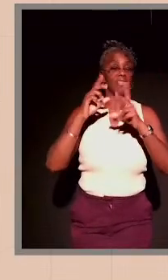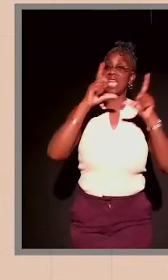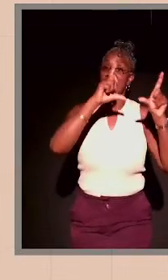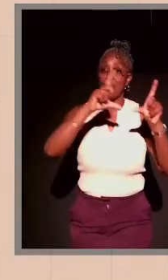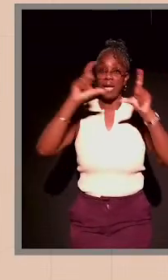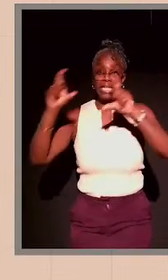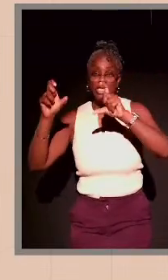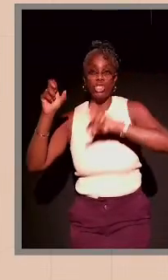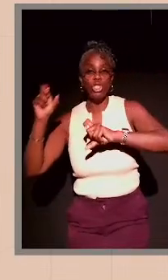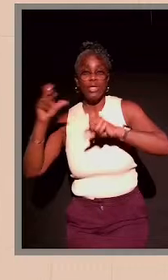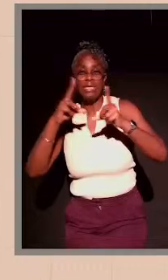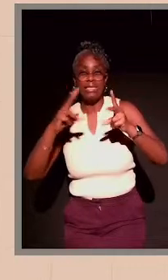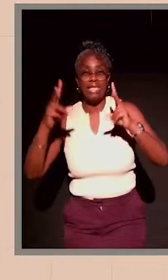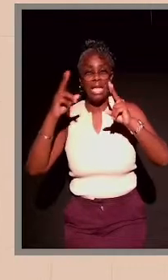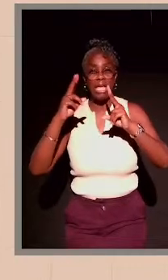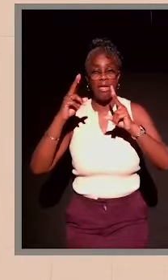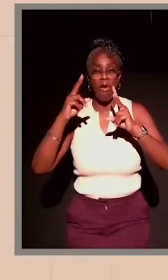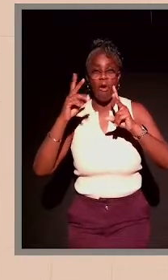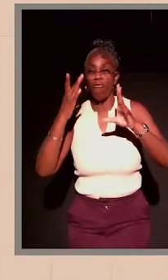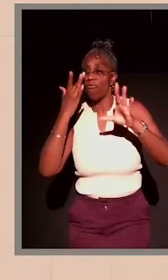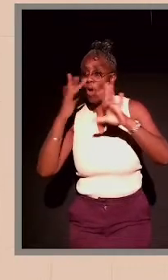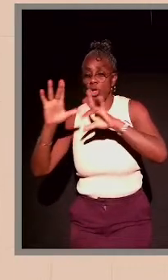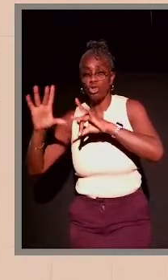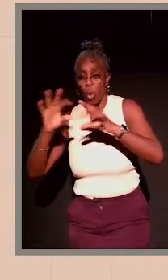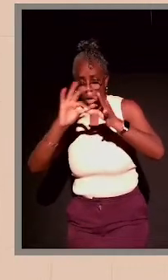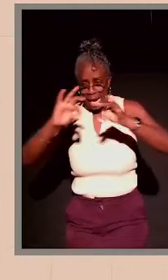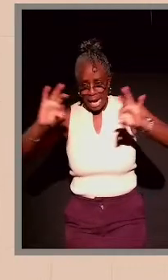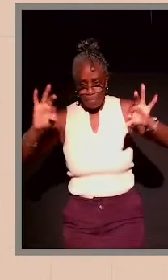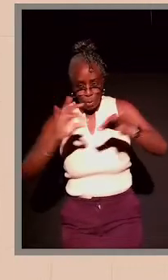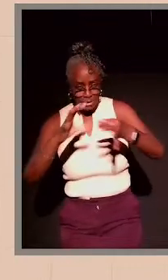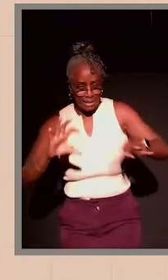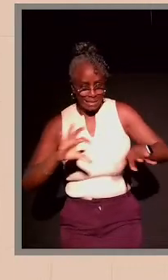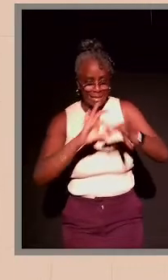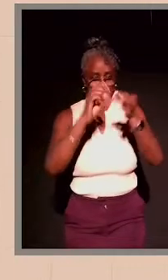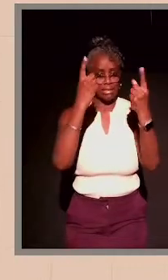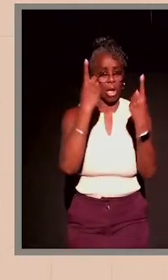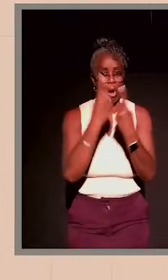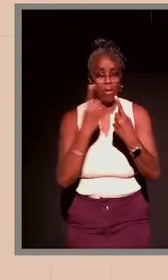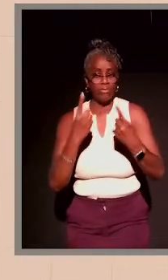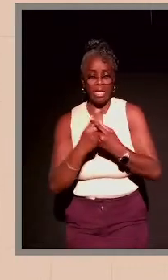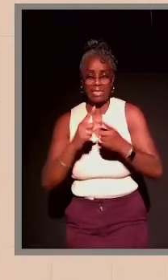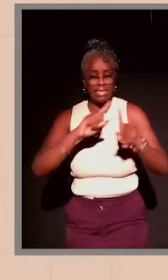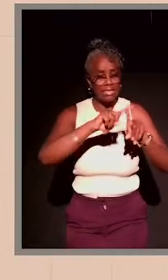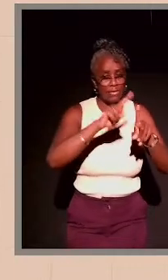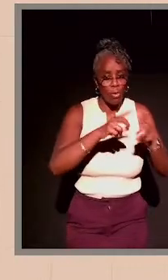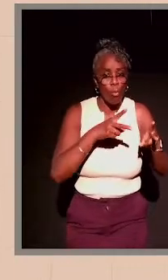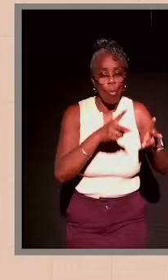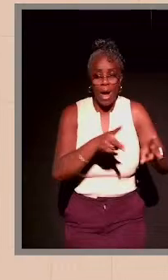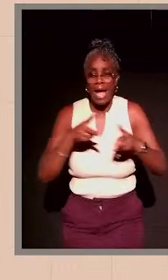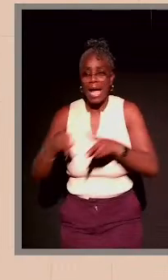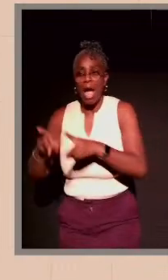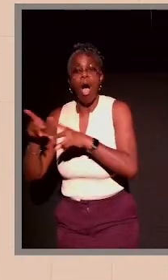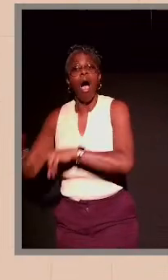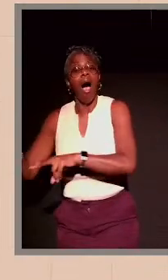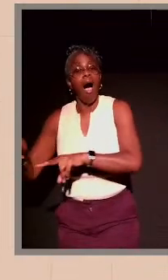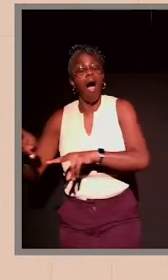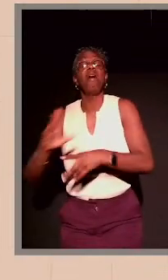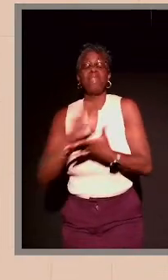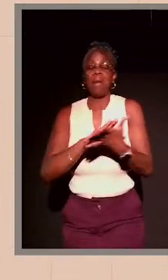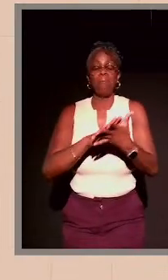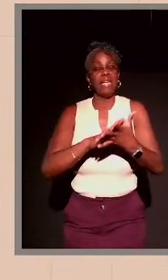patch cables that are connecting the objects in different ways. And that's what makes MAX a visual programming